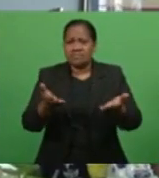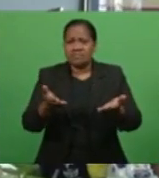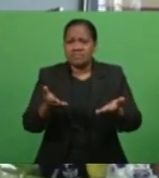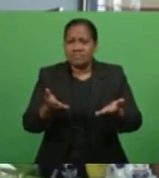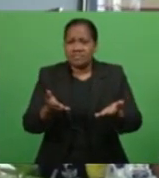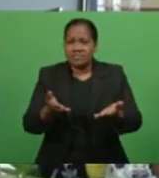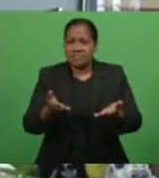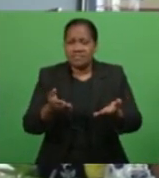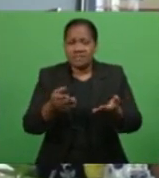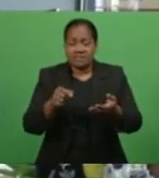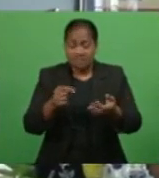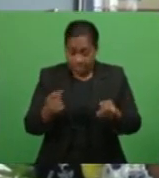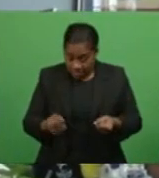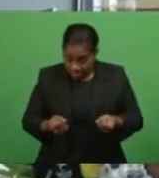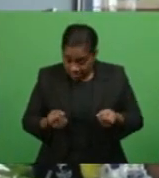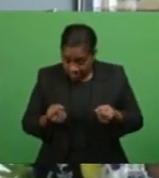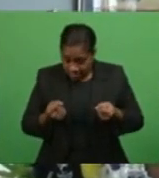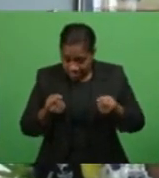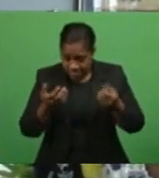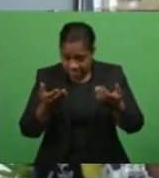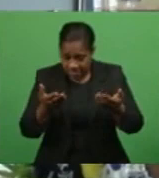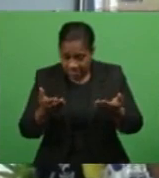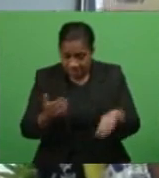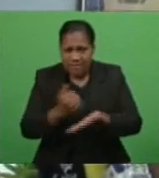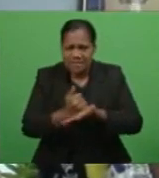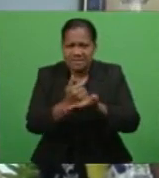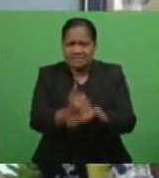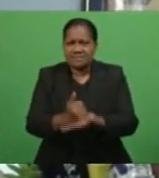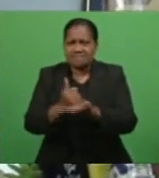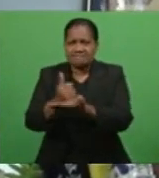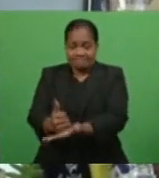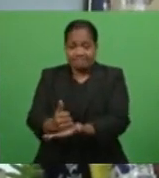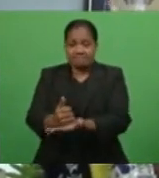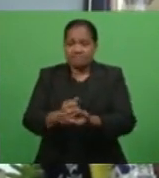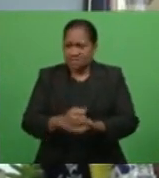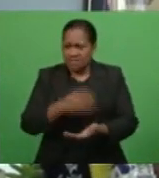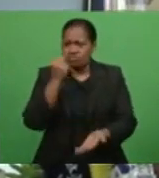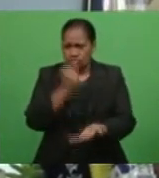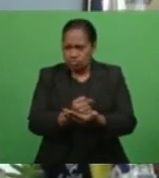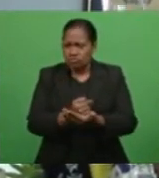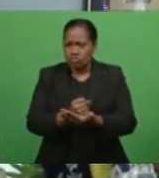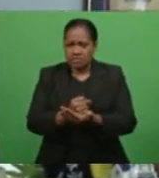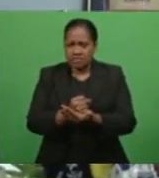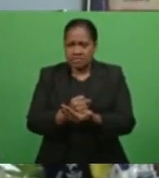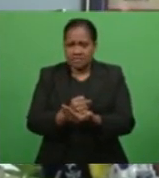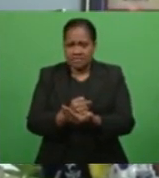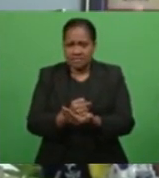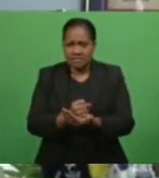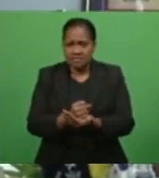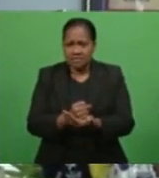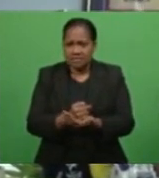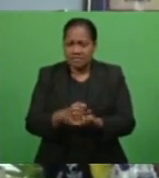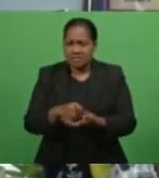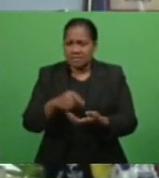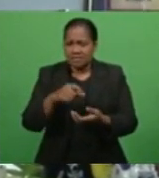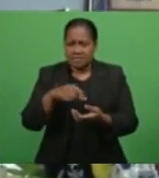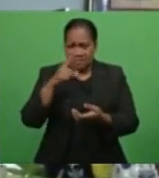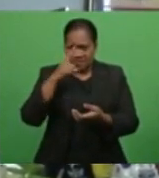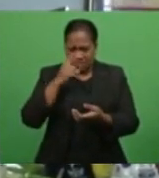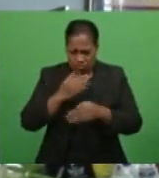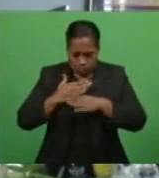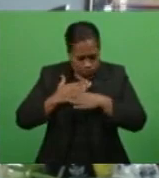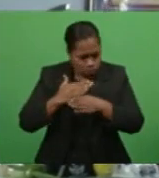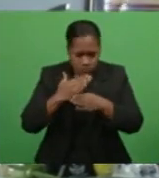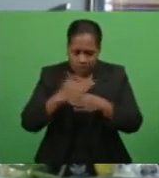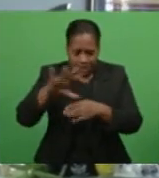to assist in participation. And so I'm sure we will be able to, we may have to work very hard